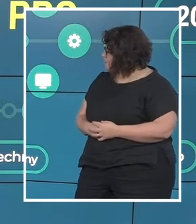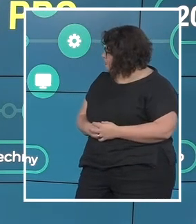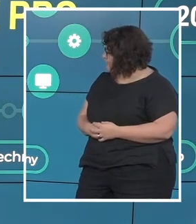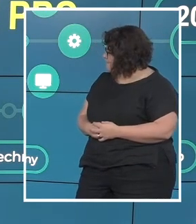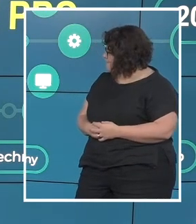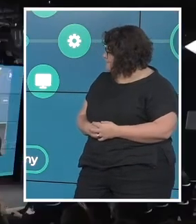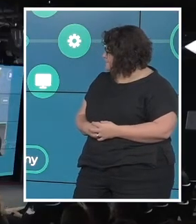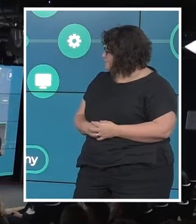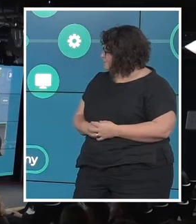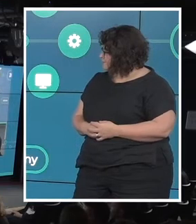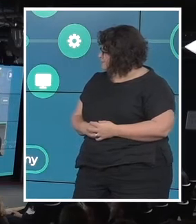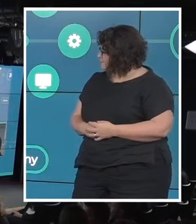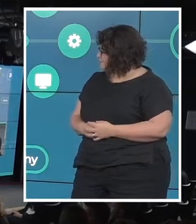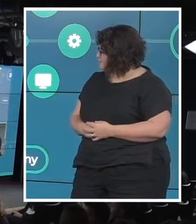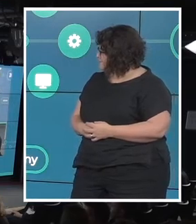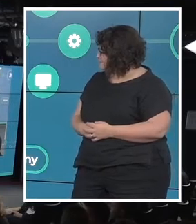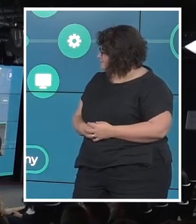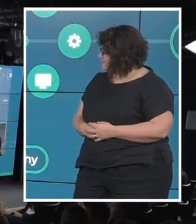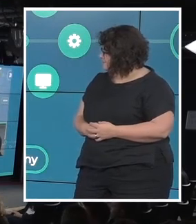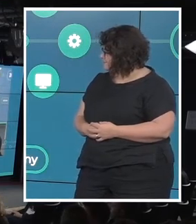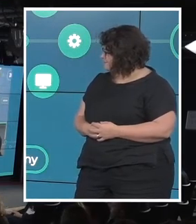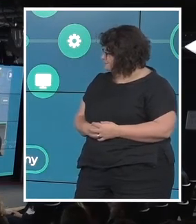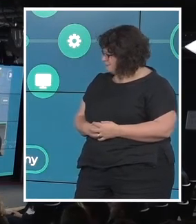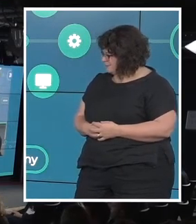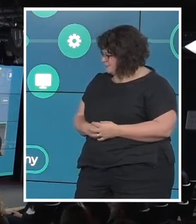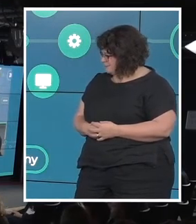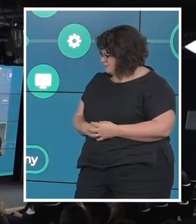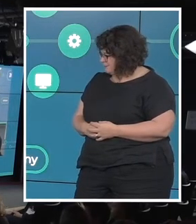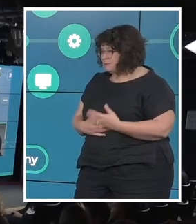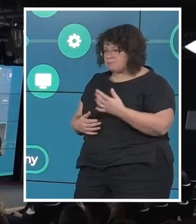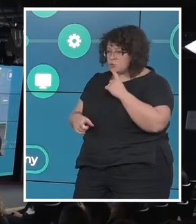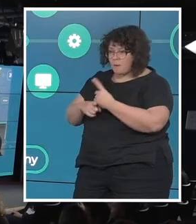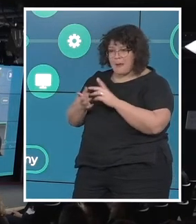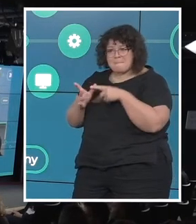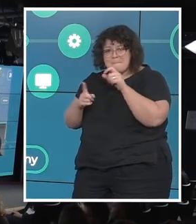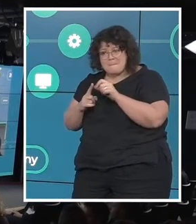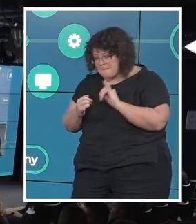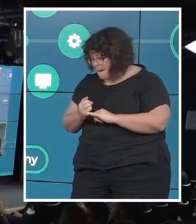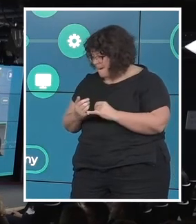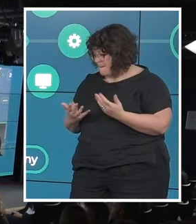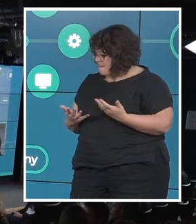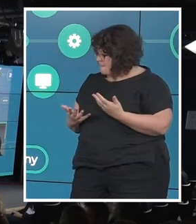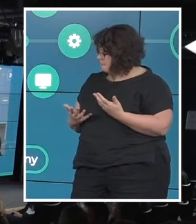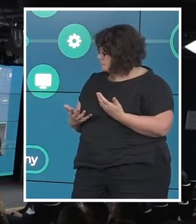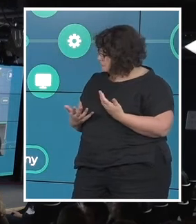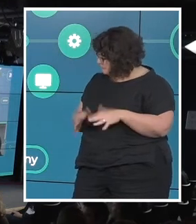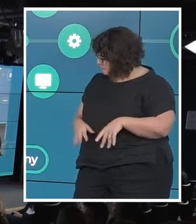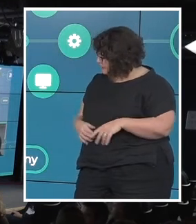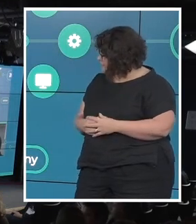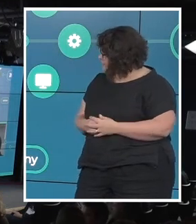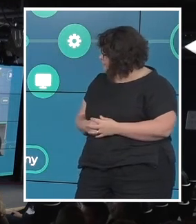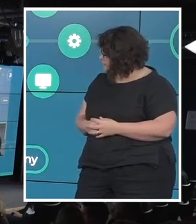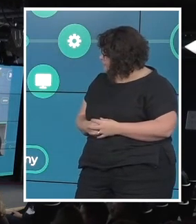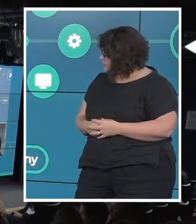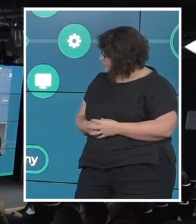There's one here about maps. Have you done the maps one? Because I wasn't in the room. No, I have not. Making maps accessible. Do you have any thoughts or ideas Anybody know how to about do that? making? Oh,